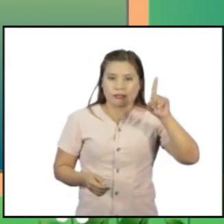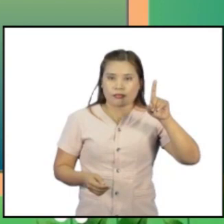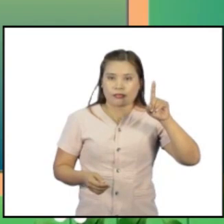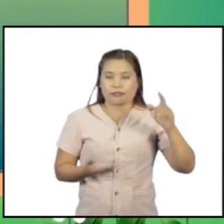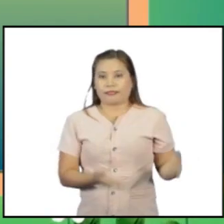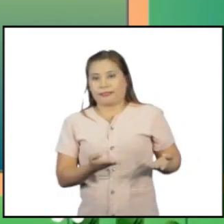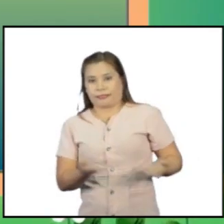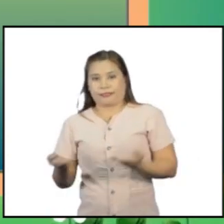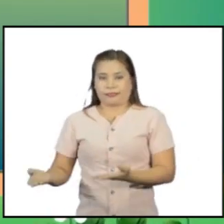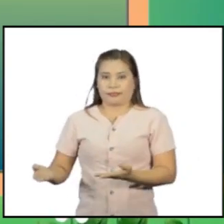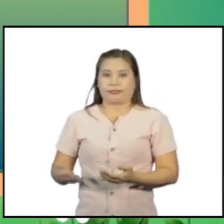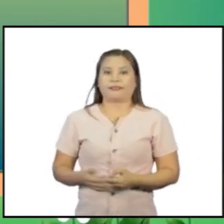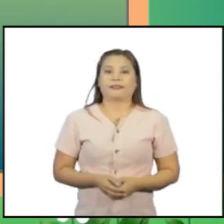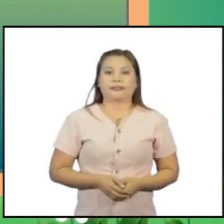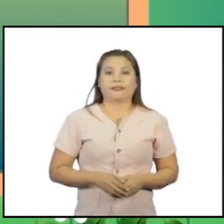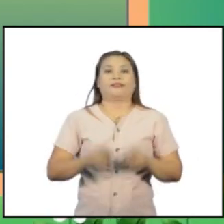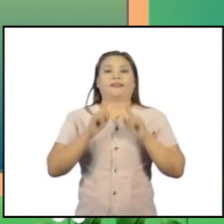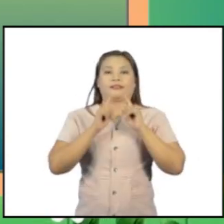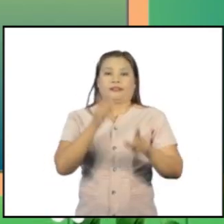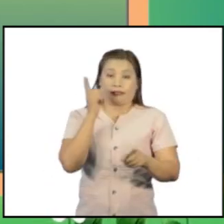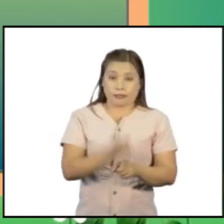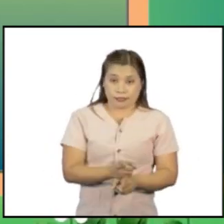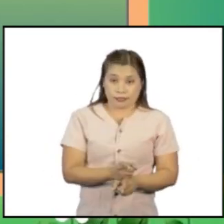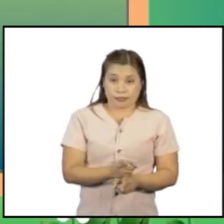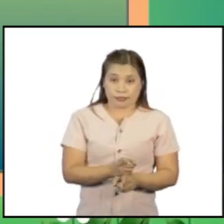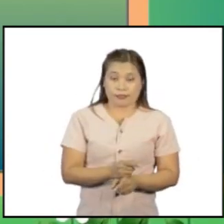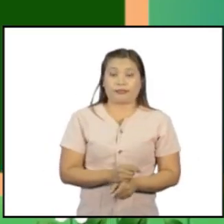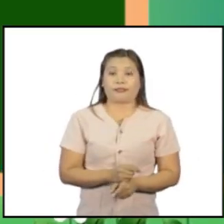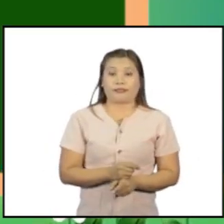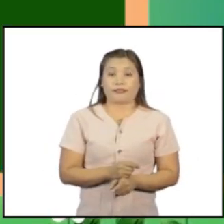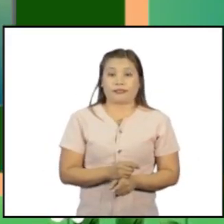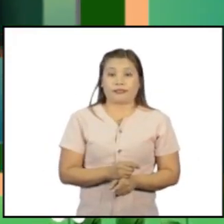D. Carry. The correct answer